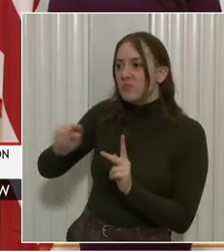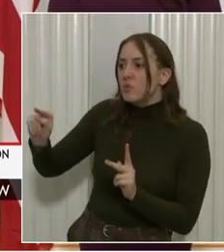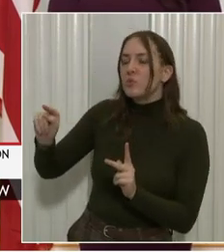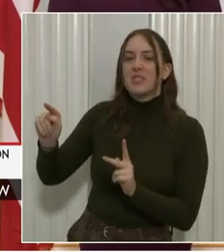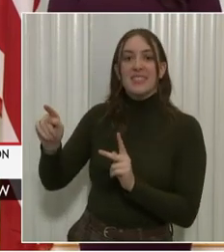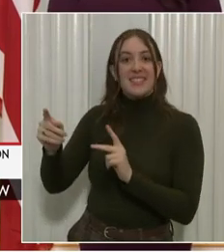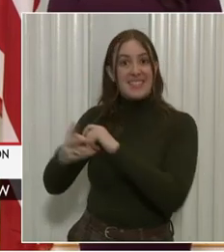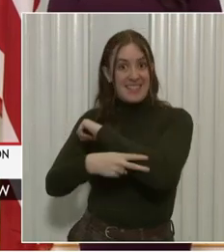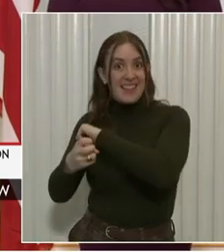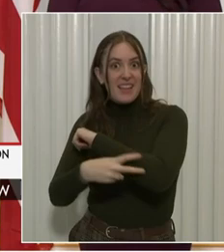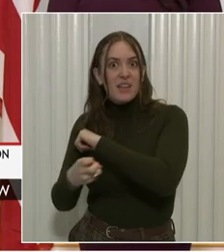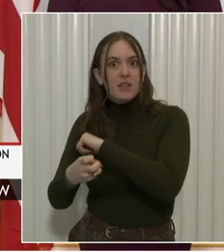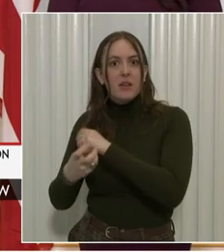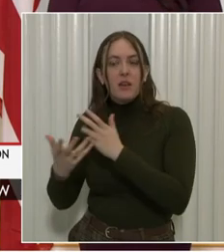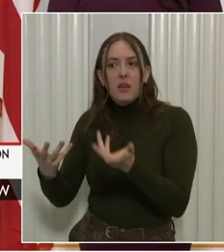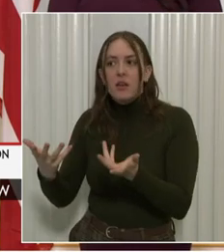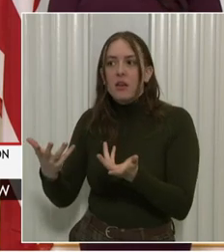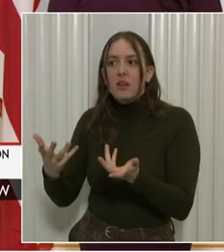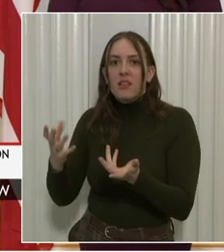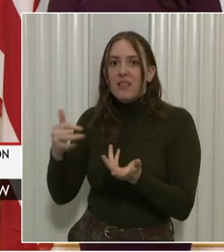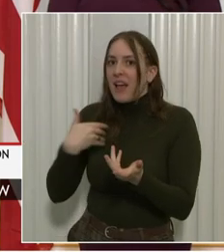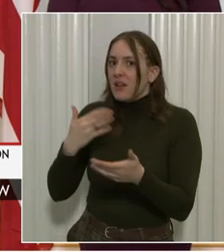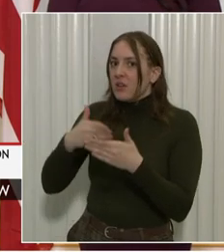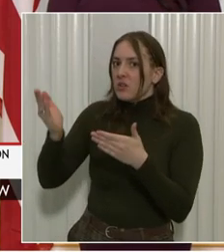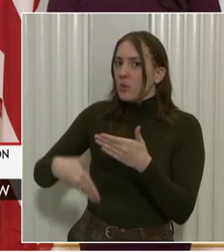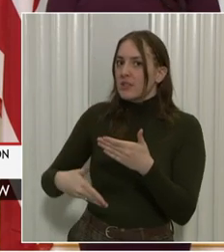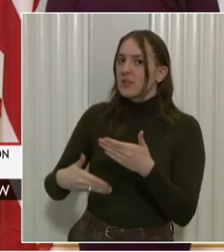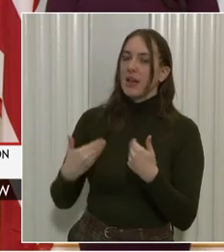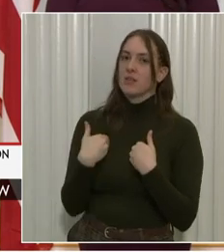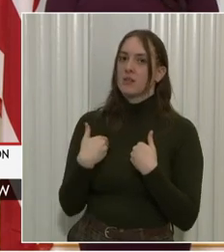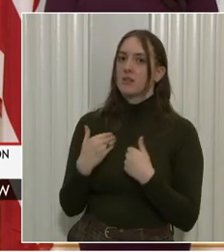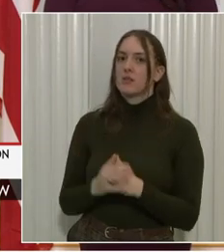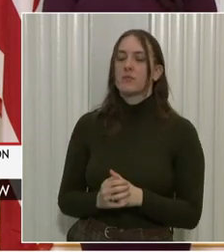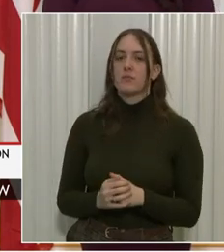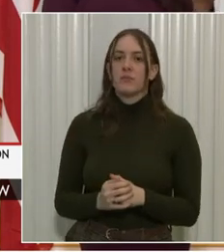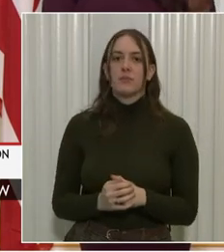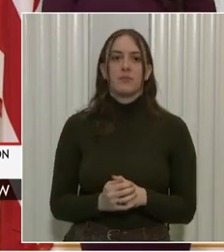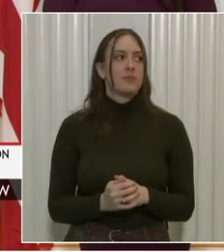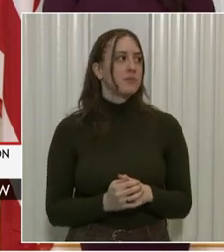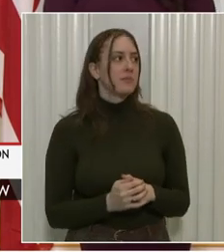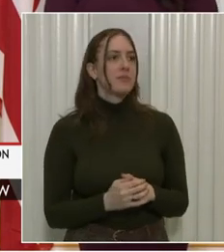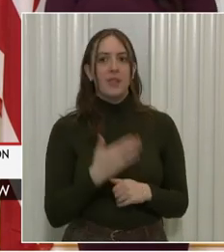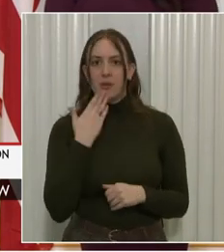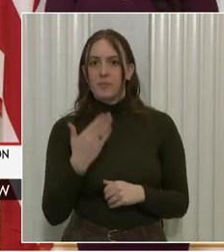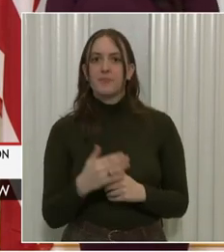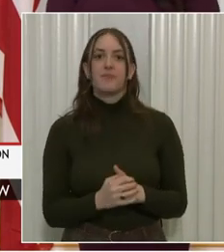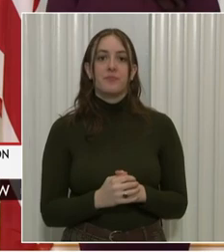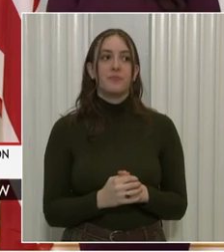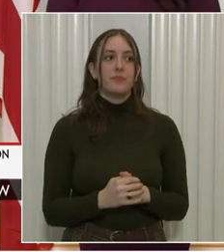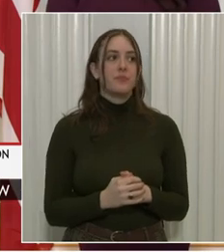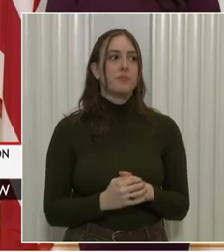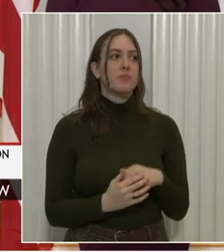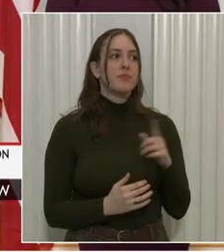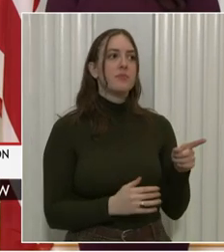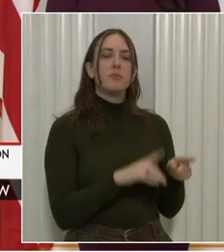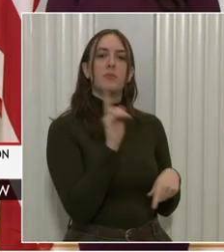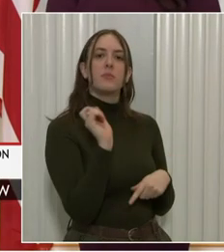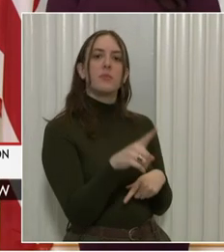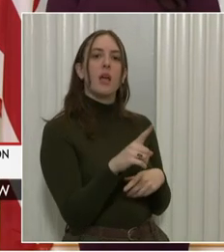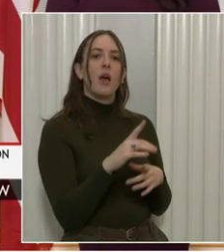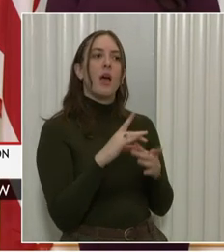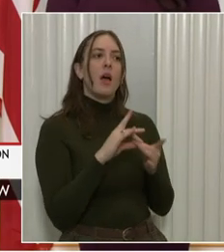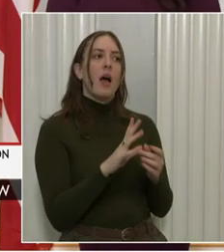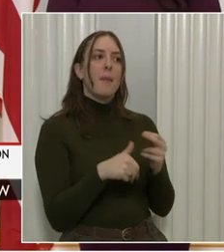anywhere, has consequences. Thank you. Follow up on the crime